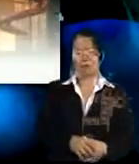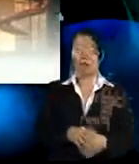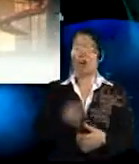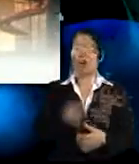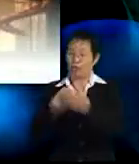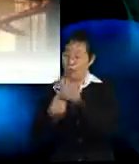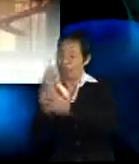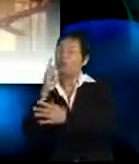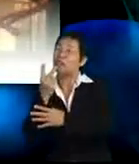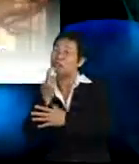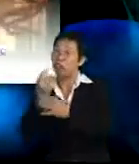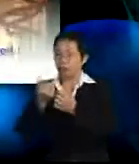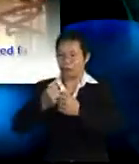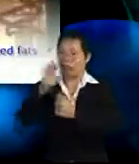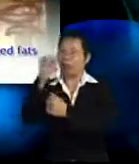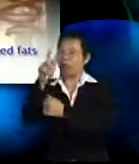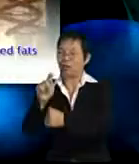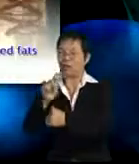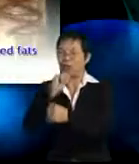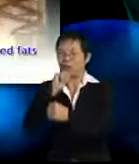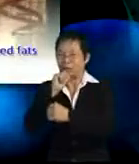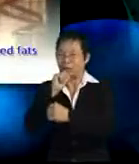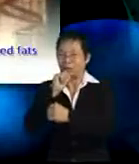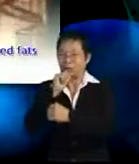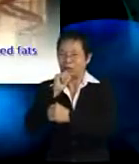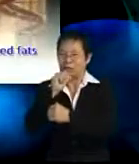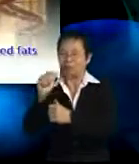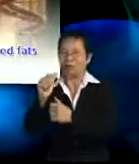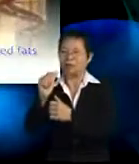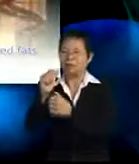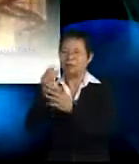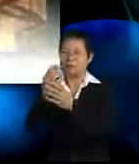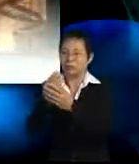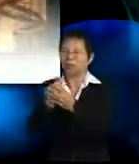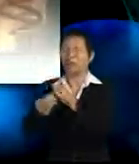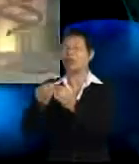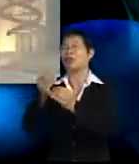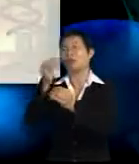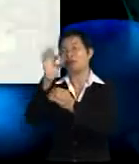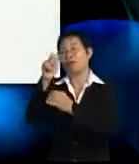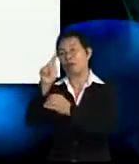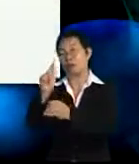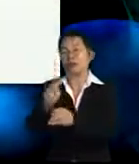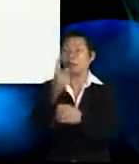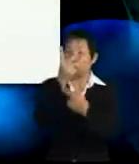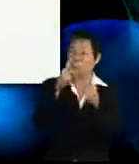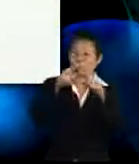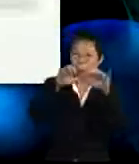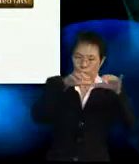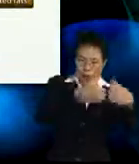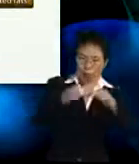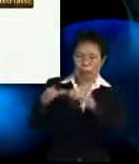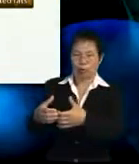Vegetable fats are unsaturated fats. There are 2 categories of unsaturated fats. They